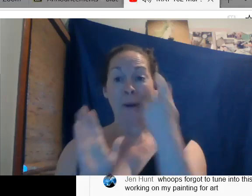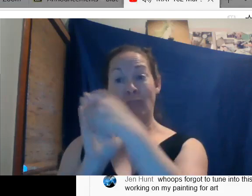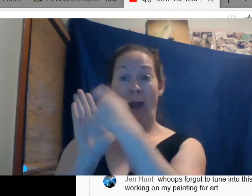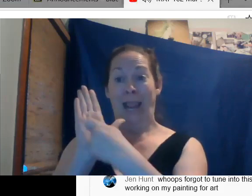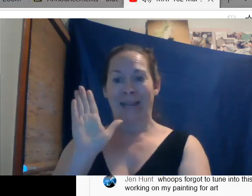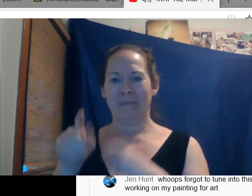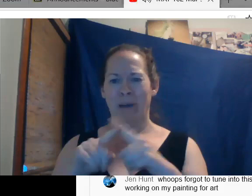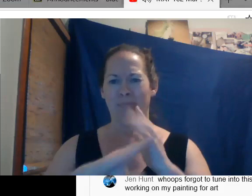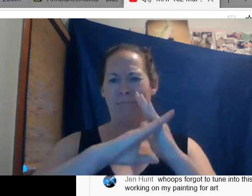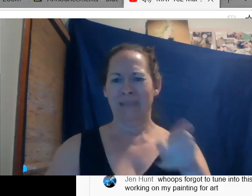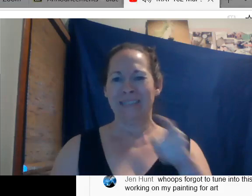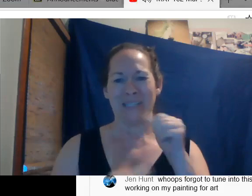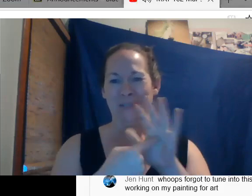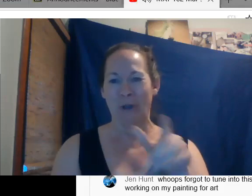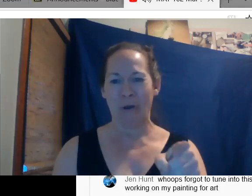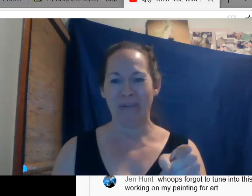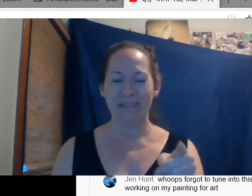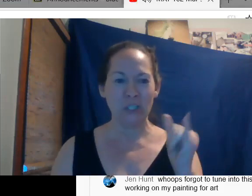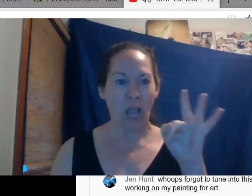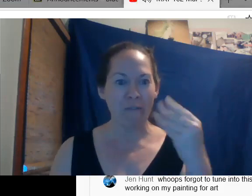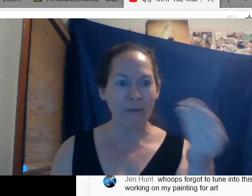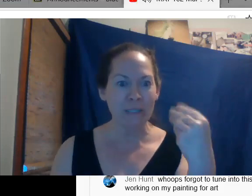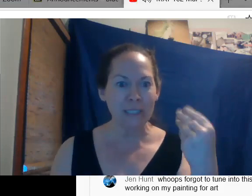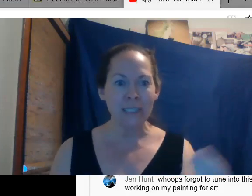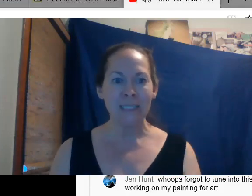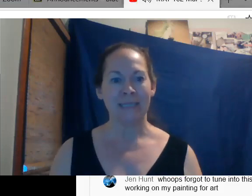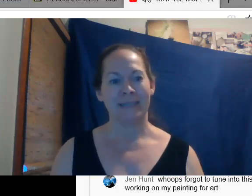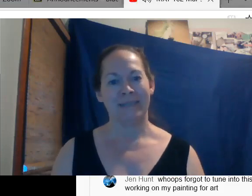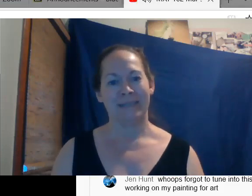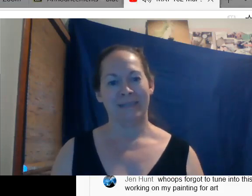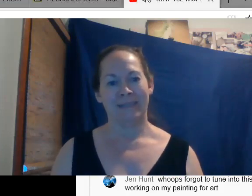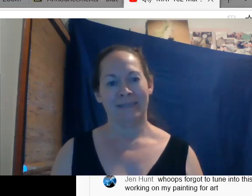I have 6x cubed minus 3x squared plus 2.